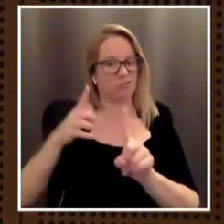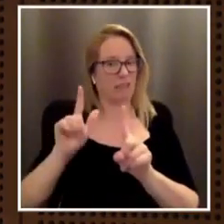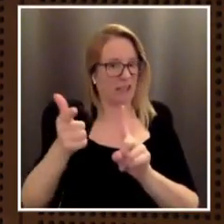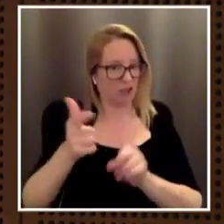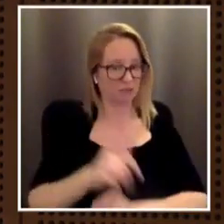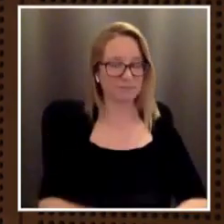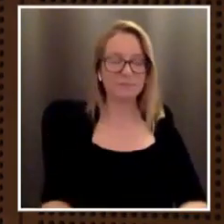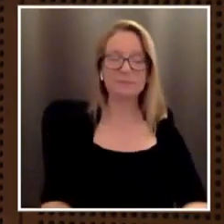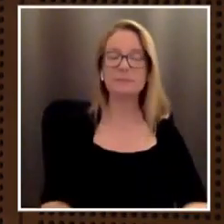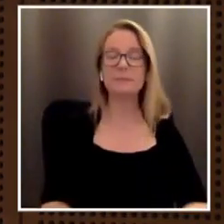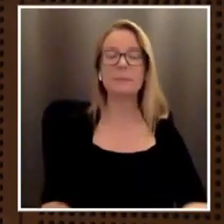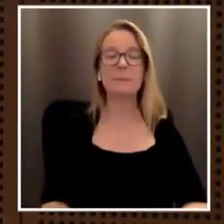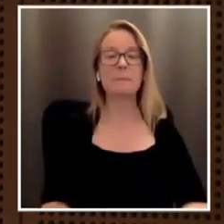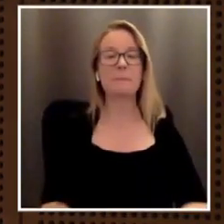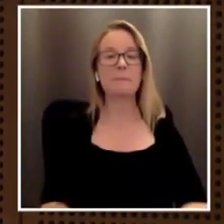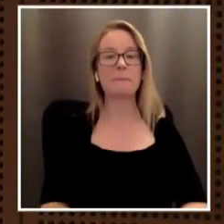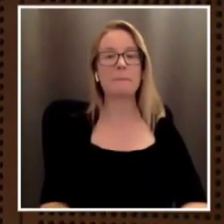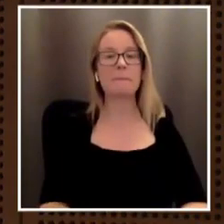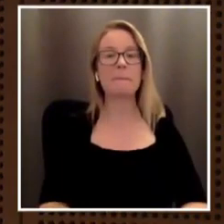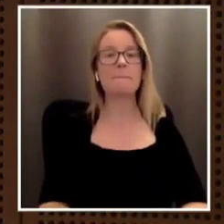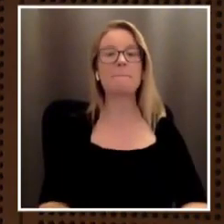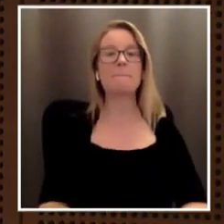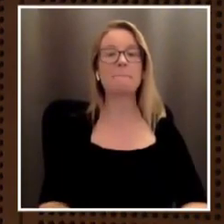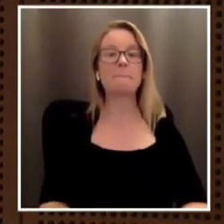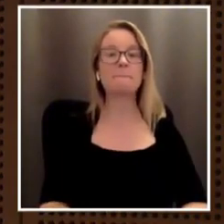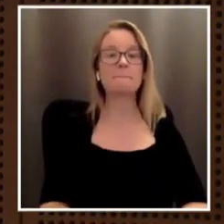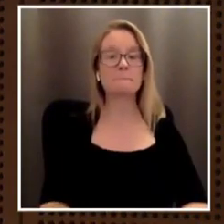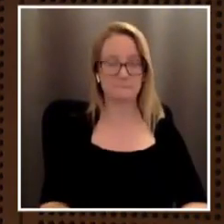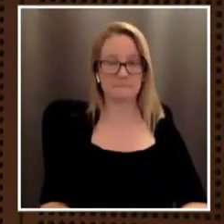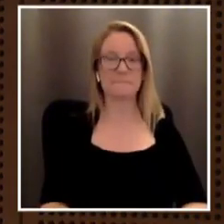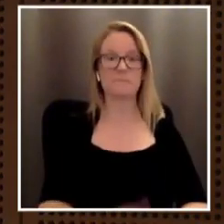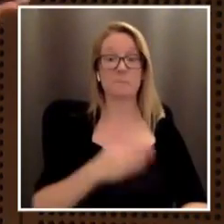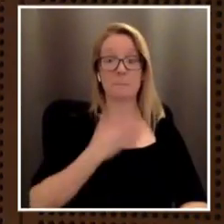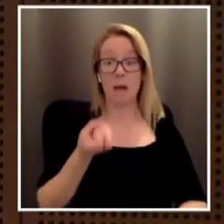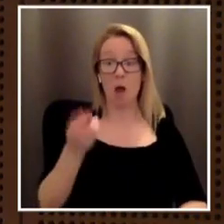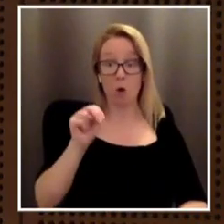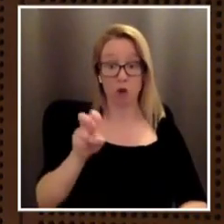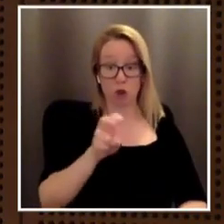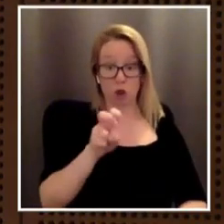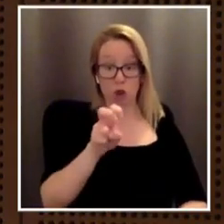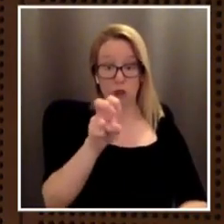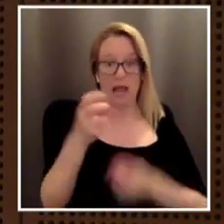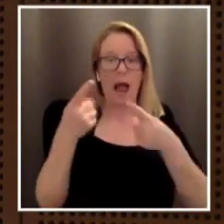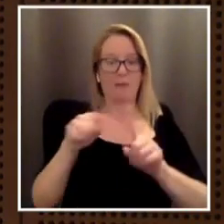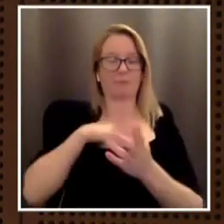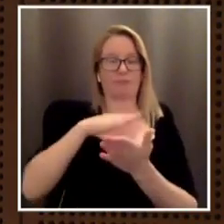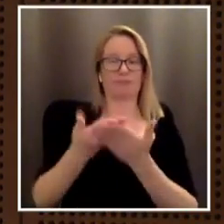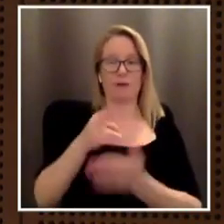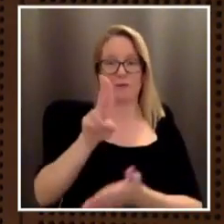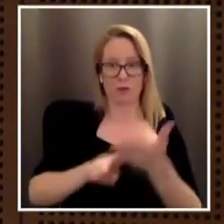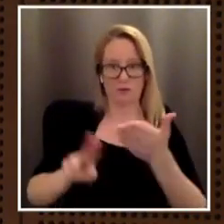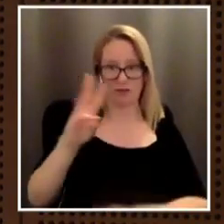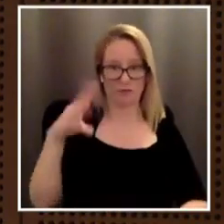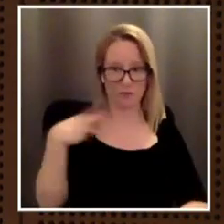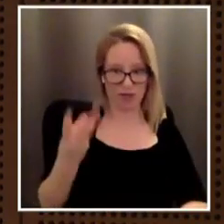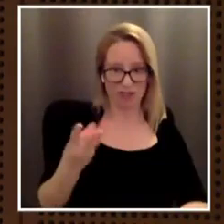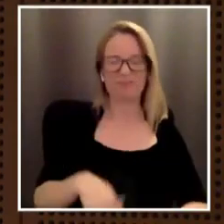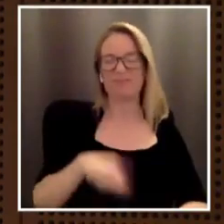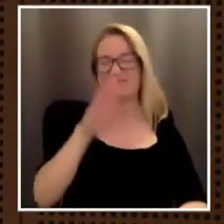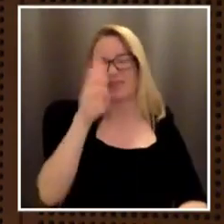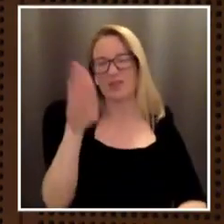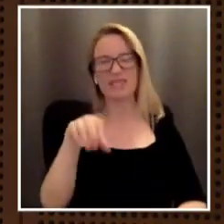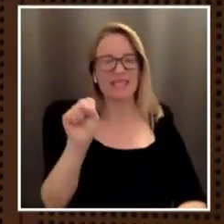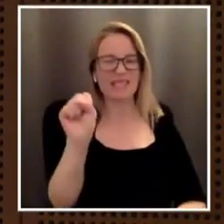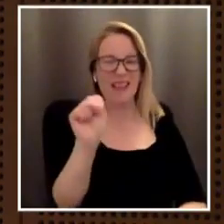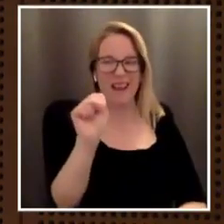later. So then, in my own journey, I come to the University of Washington, where, you know, in Seattle, there is